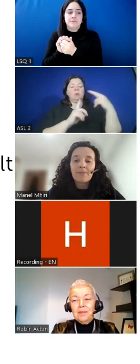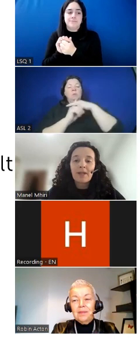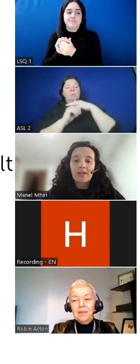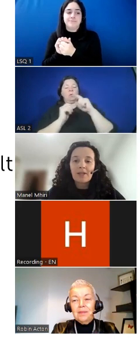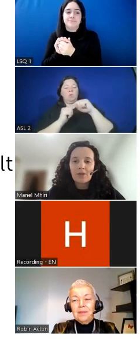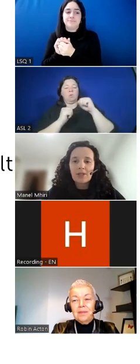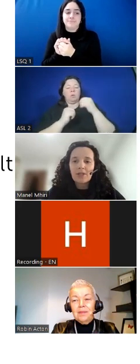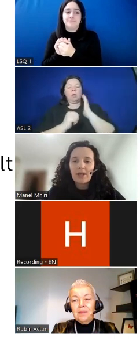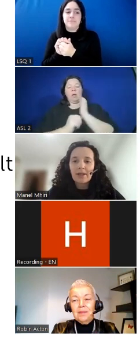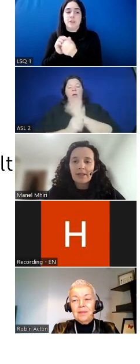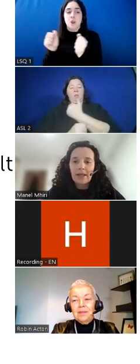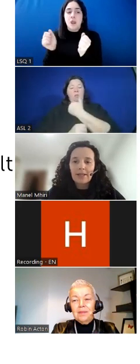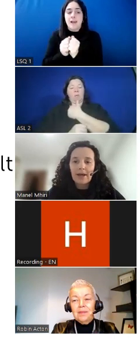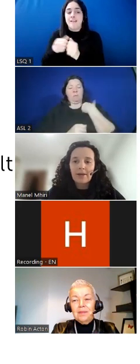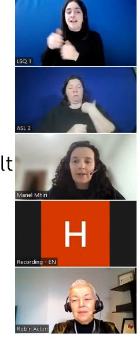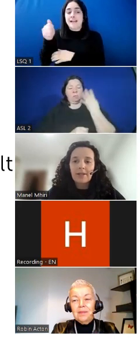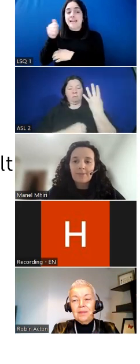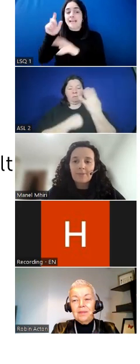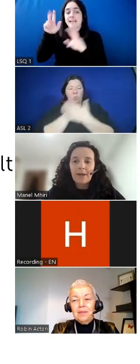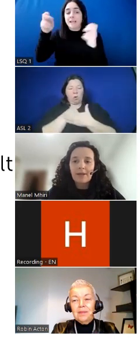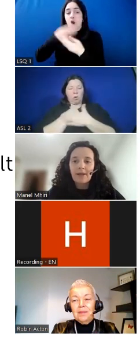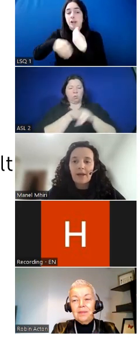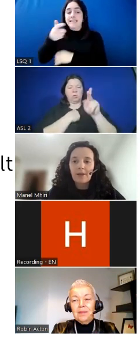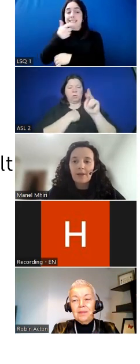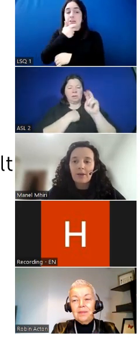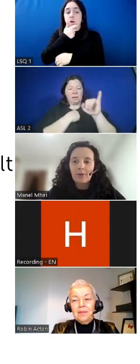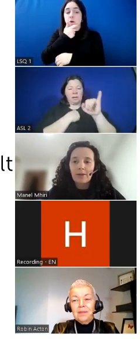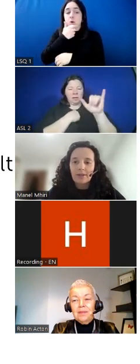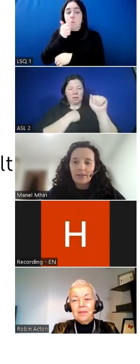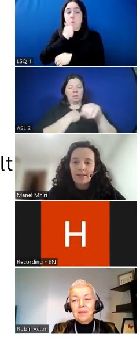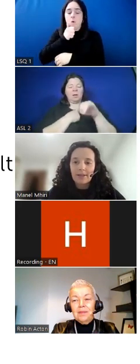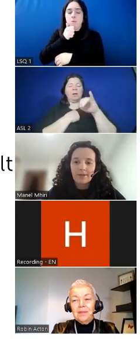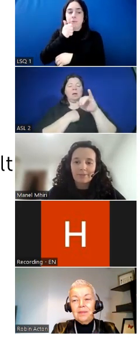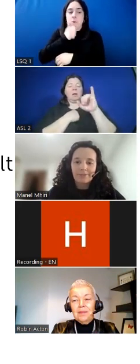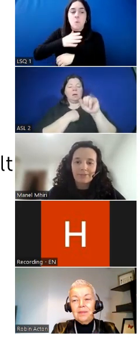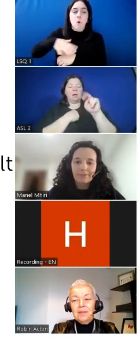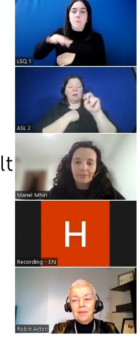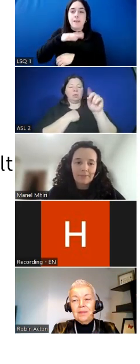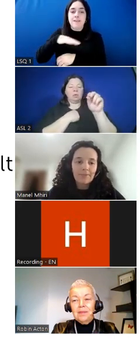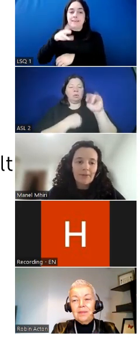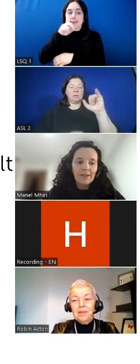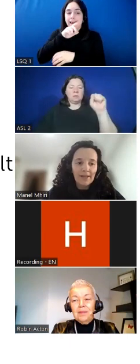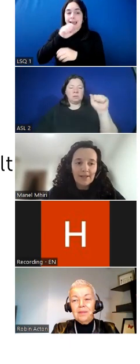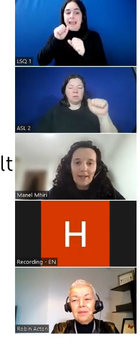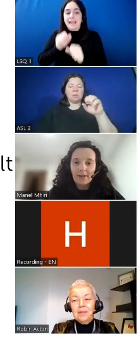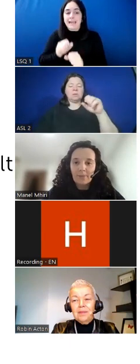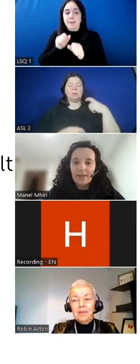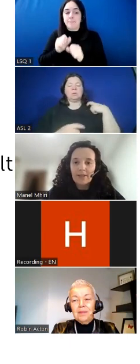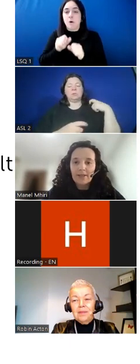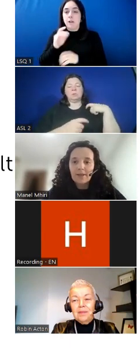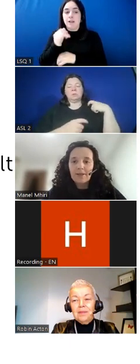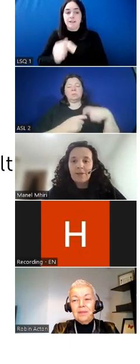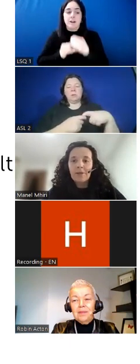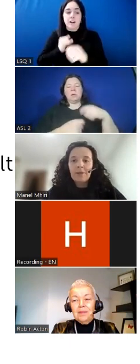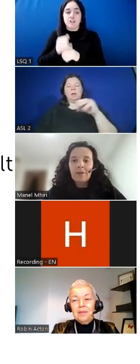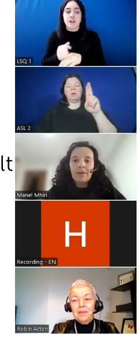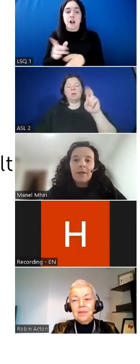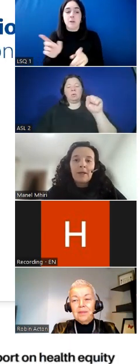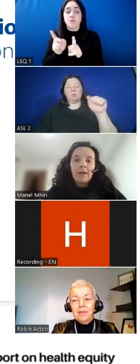members in Indonesia, Kenya, Spain, and the United States. Next slide, please.